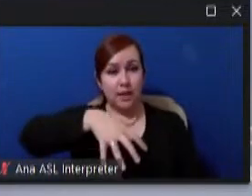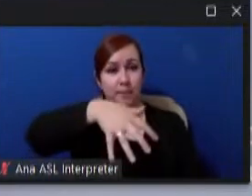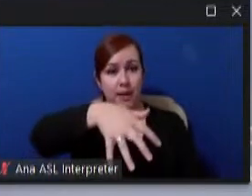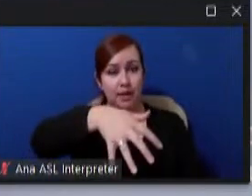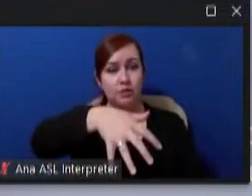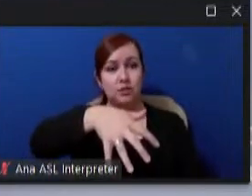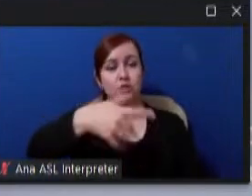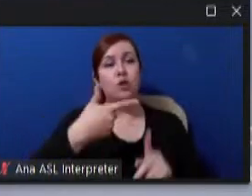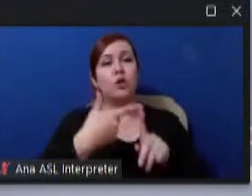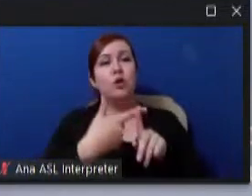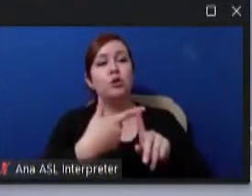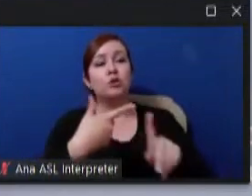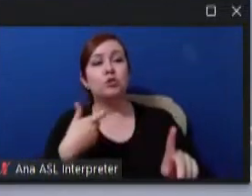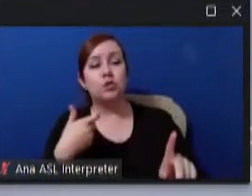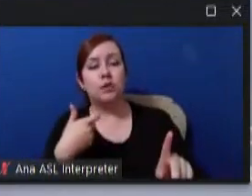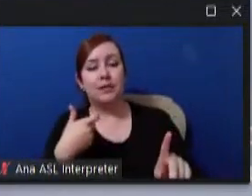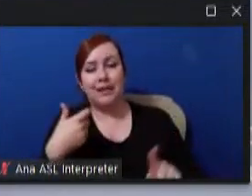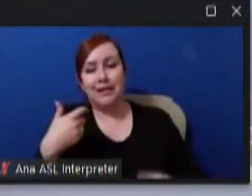54% of